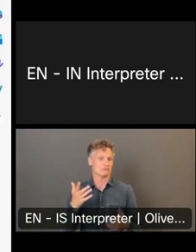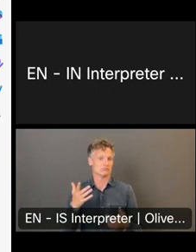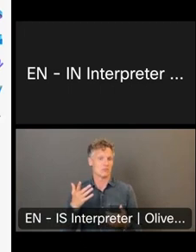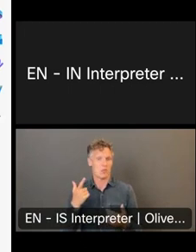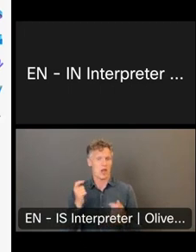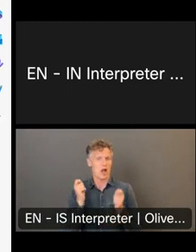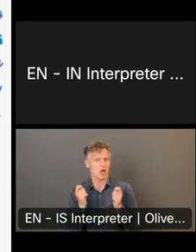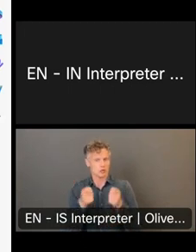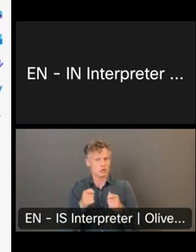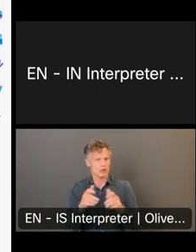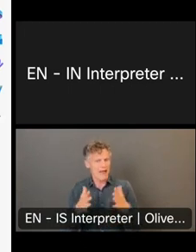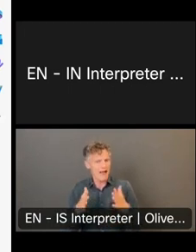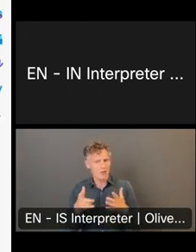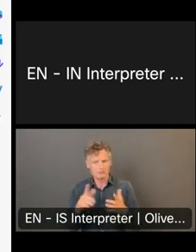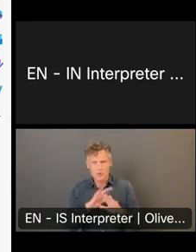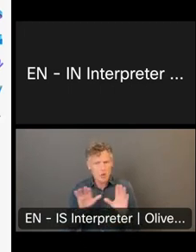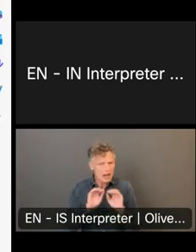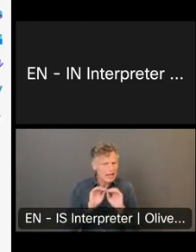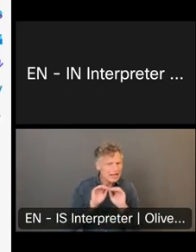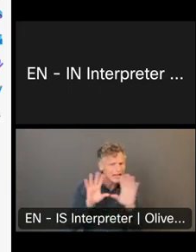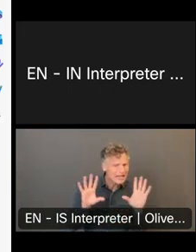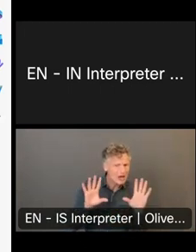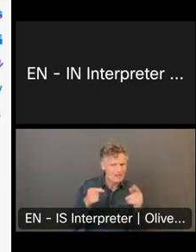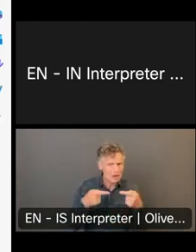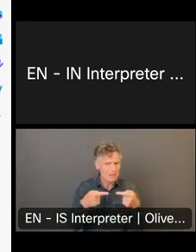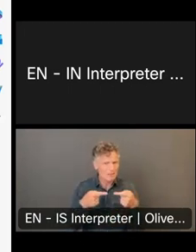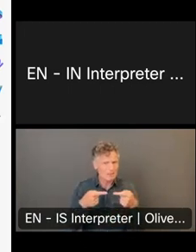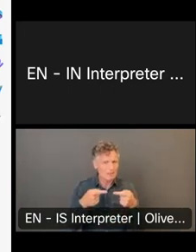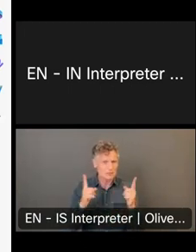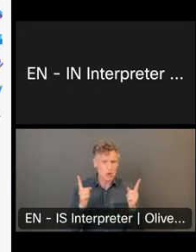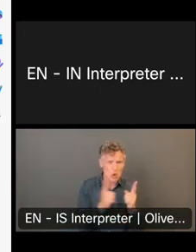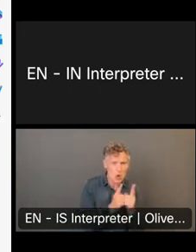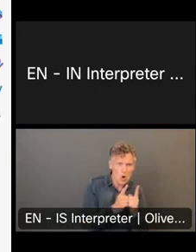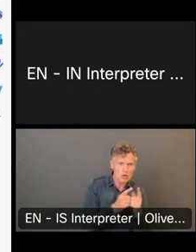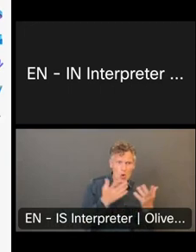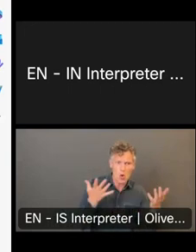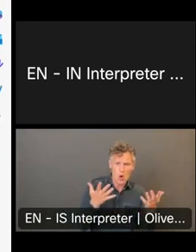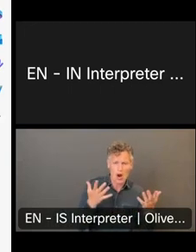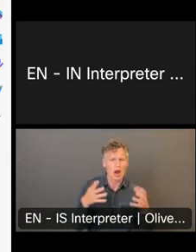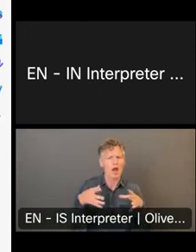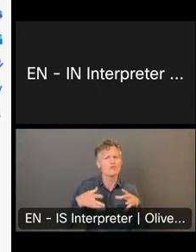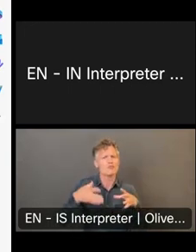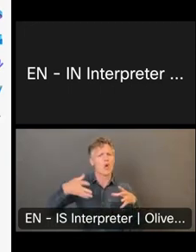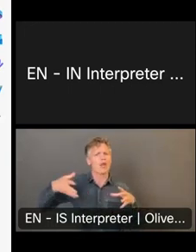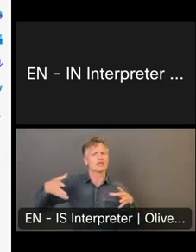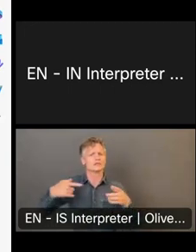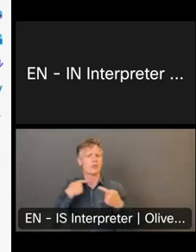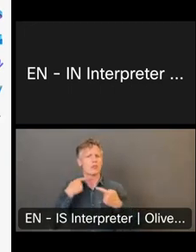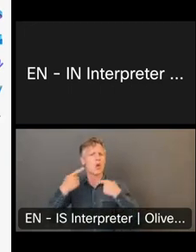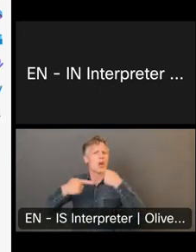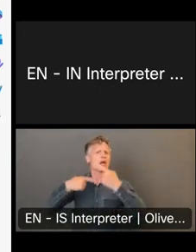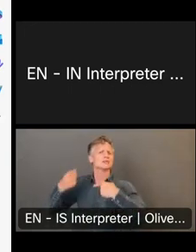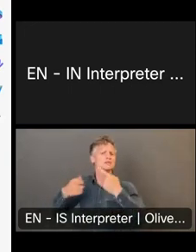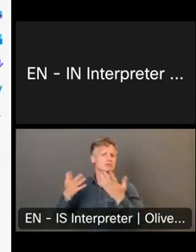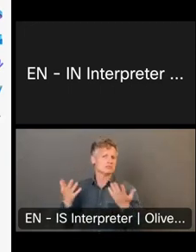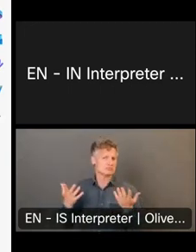not clear if it's prolix, but it's also not clear if it's curt. Horace defines the interaction in